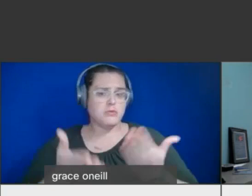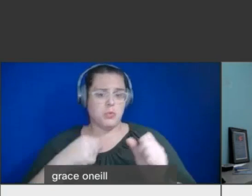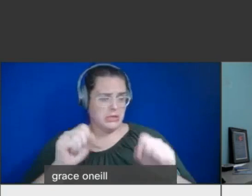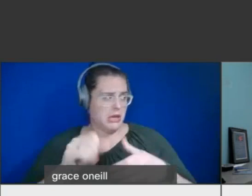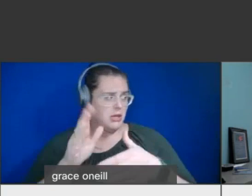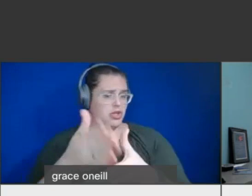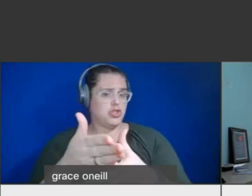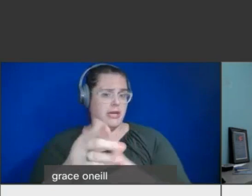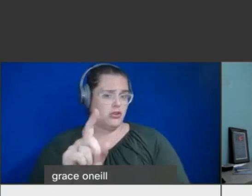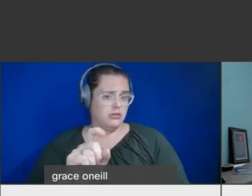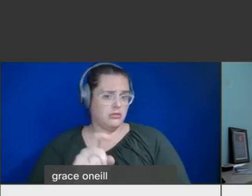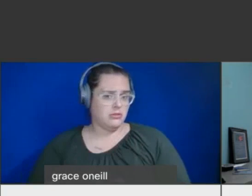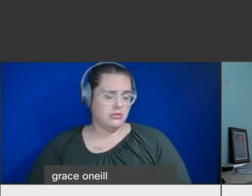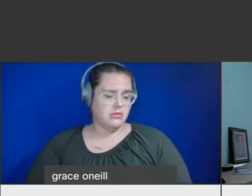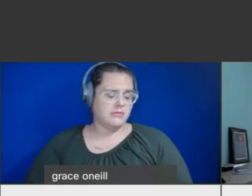we can provide that.